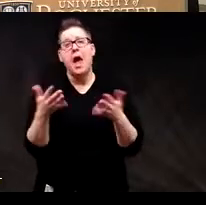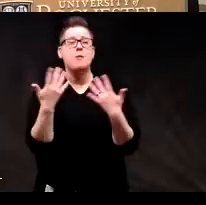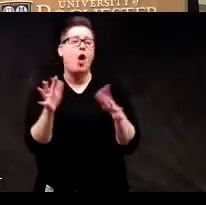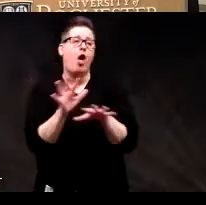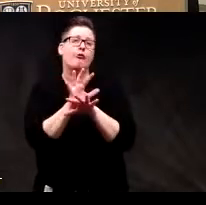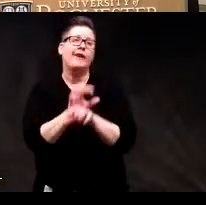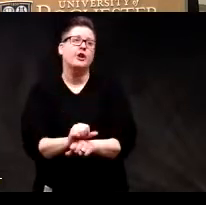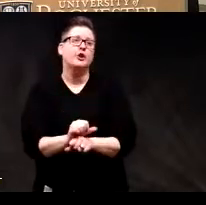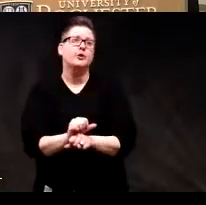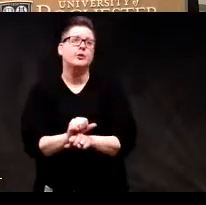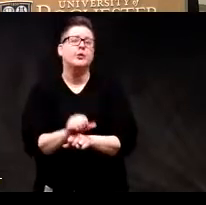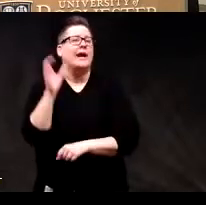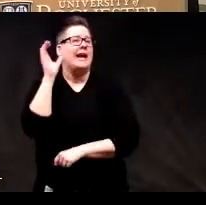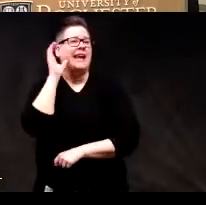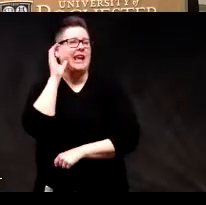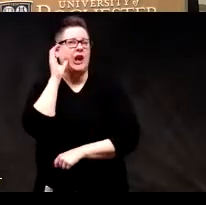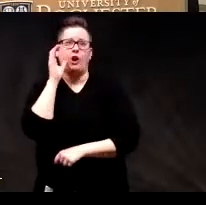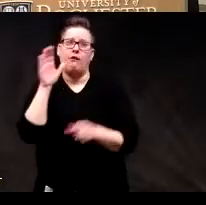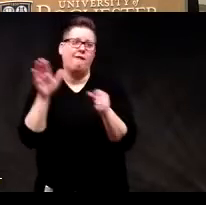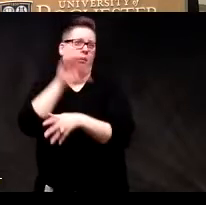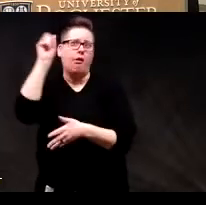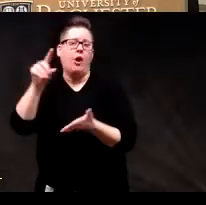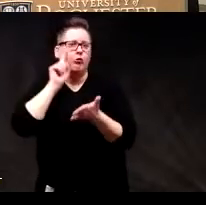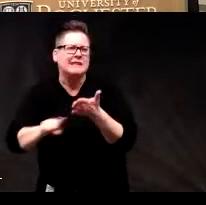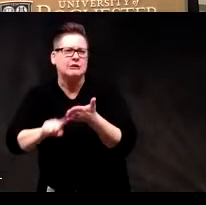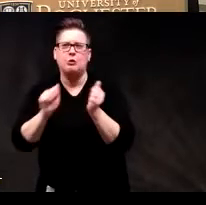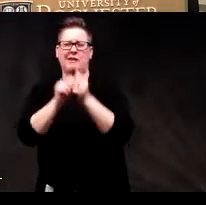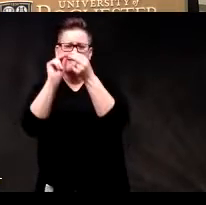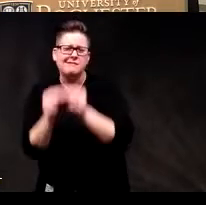used to hearing straight research with data and,